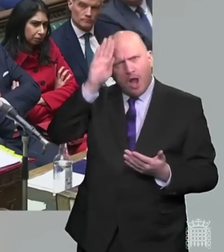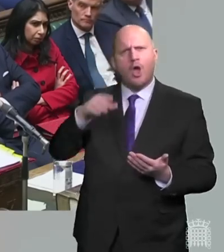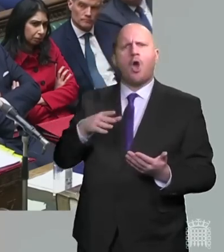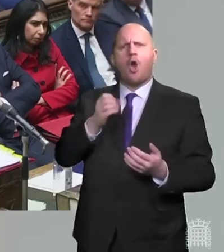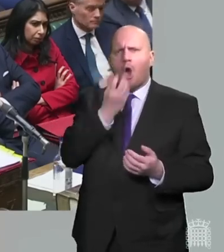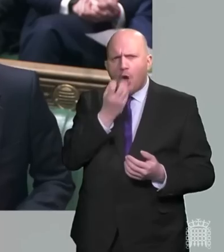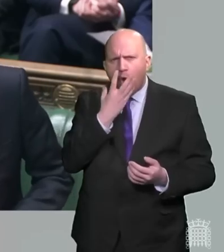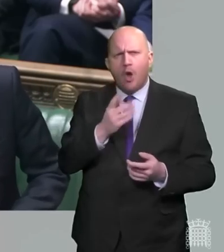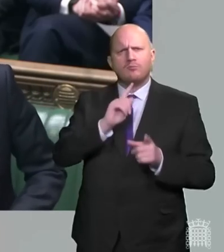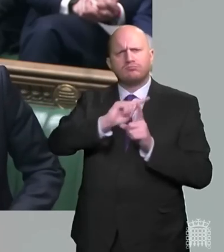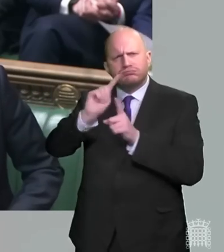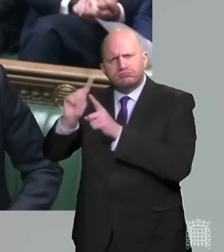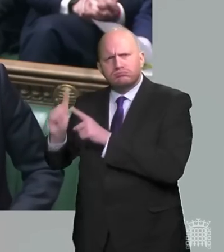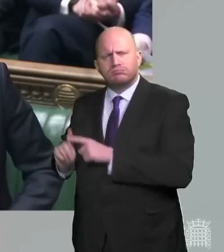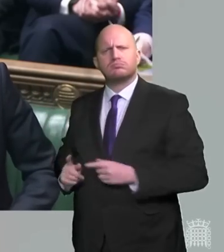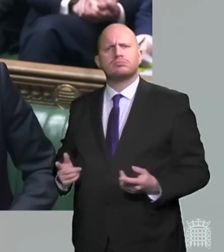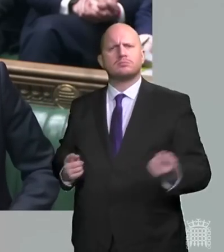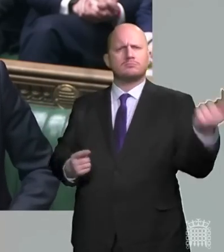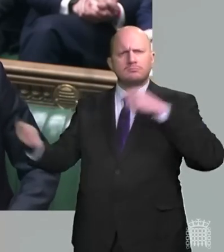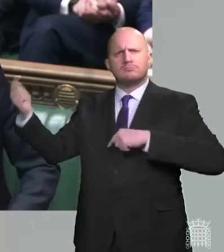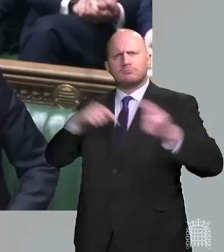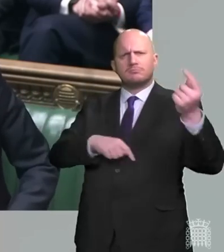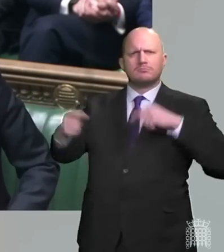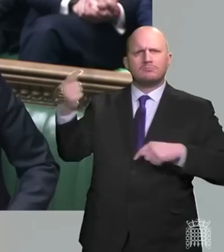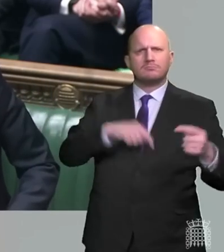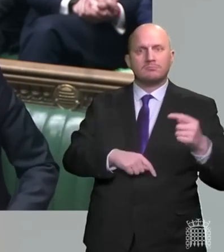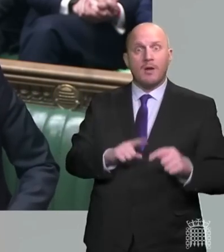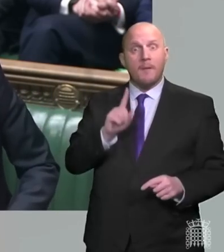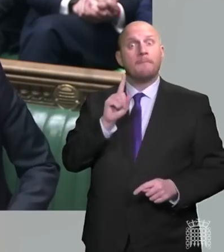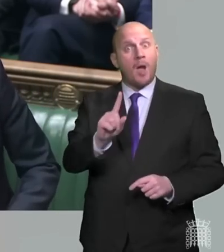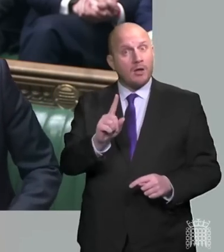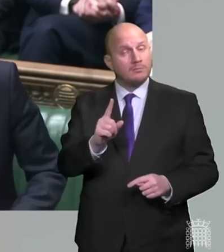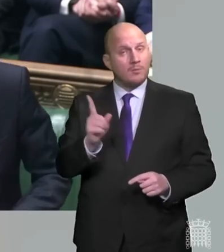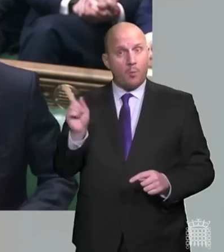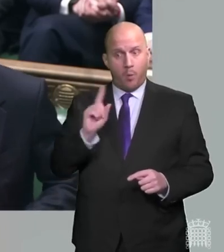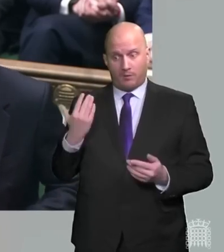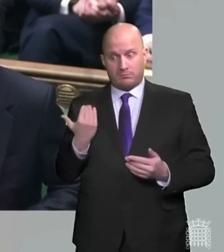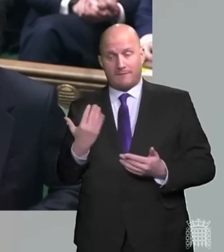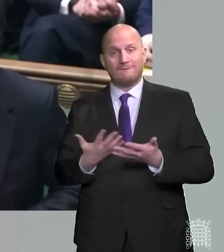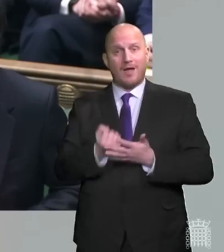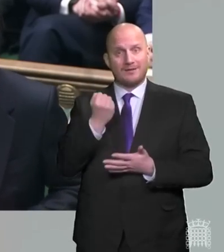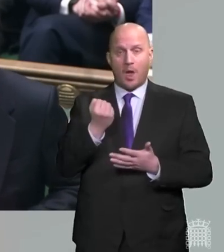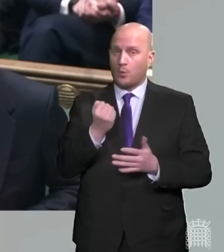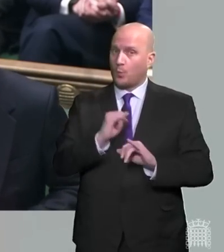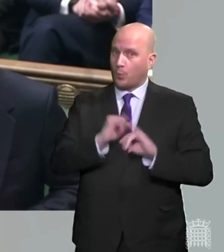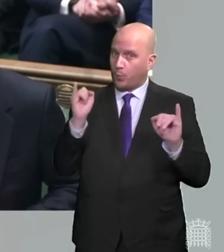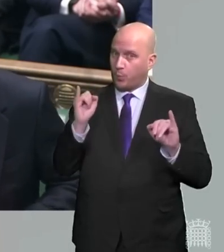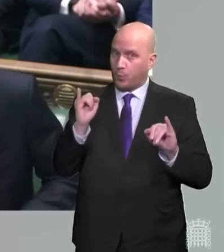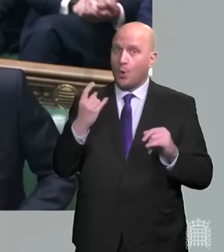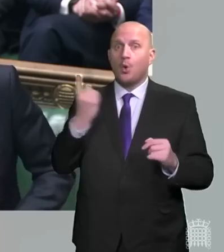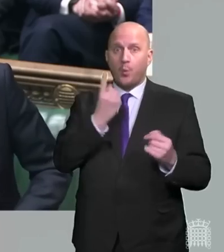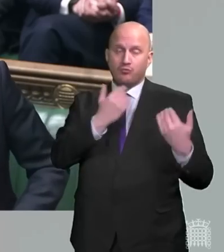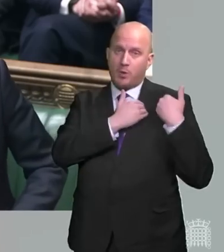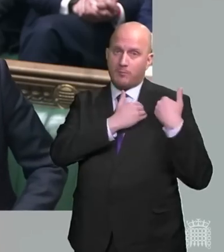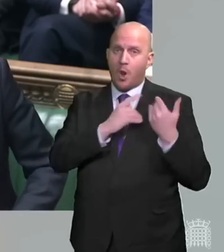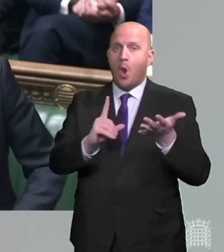process. But the reports that we have read about are concerning. Local authorities have a statutory duty to protect all children,